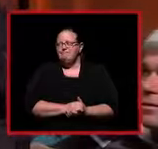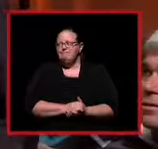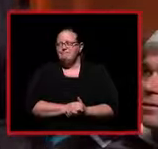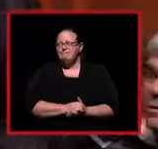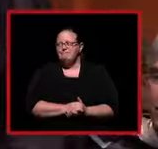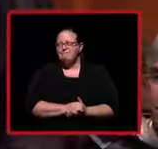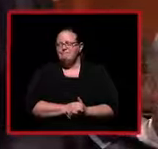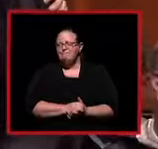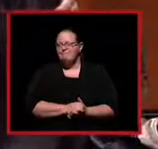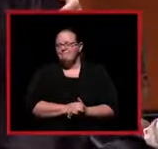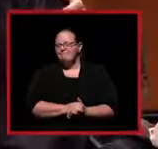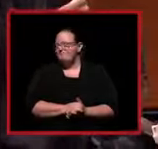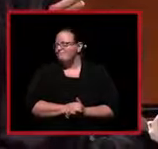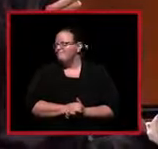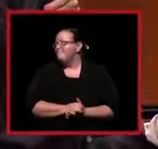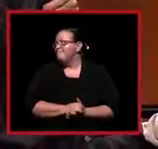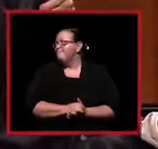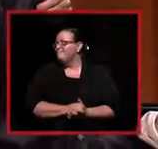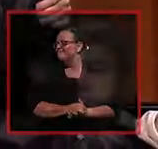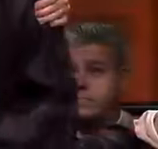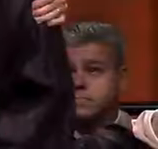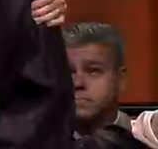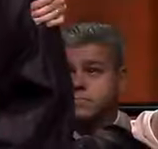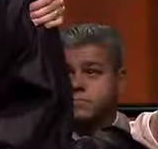Oh, pictures.